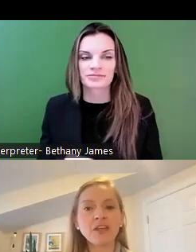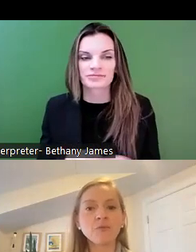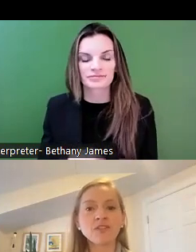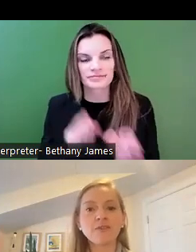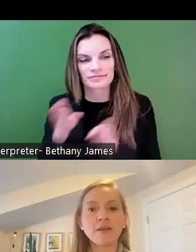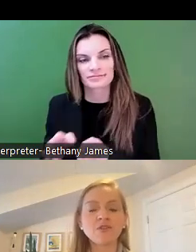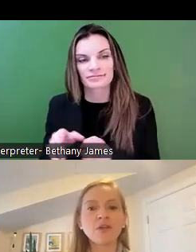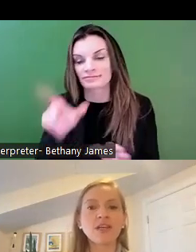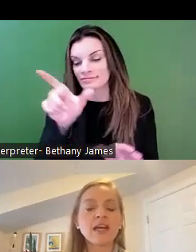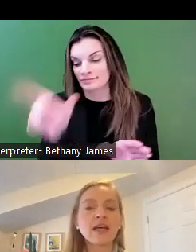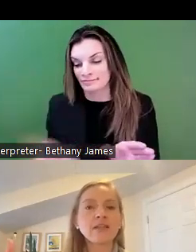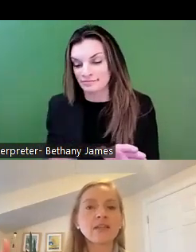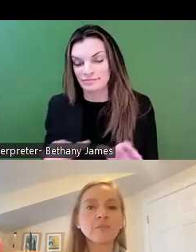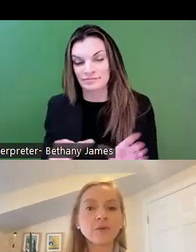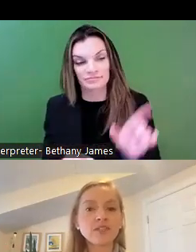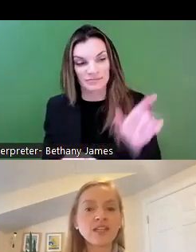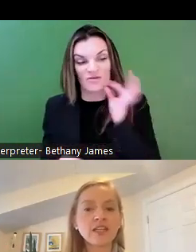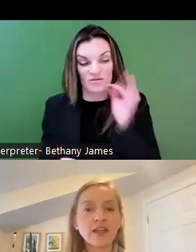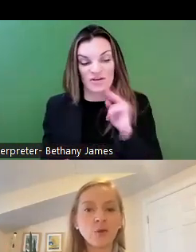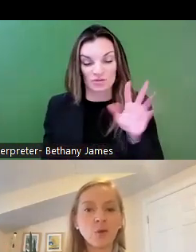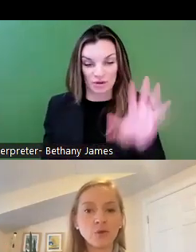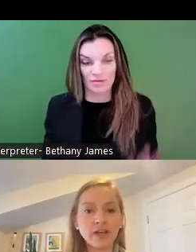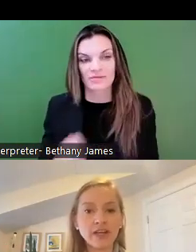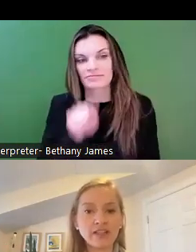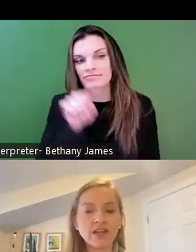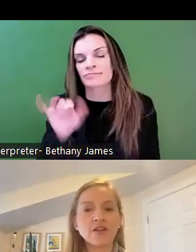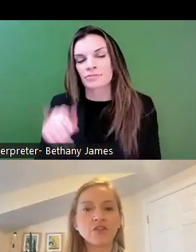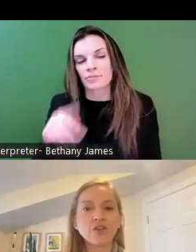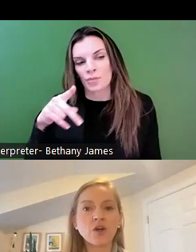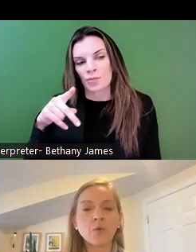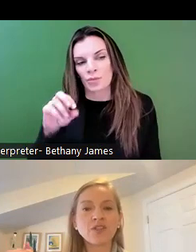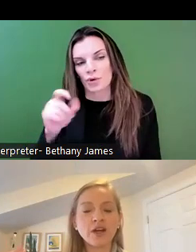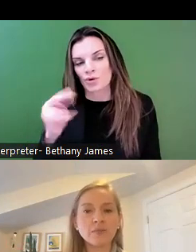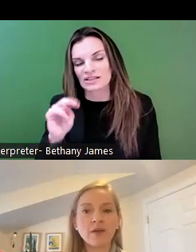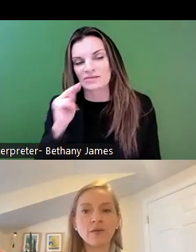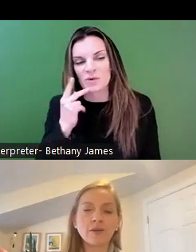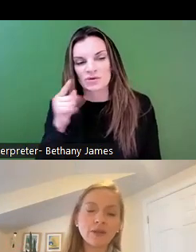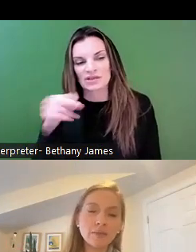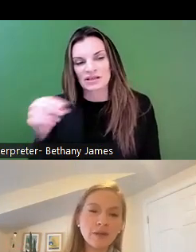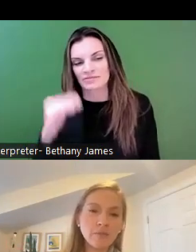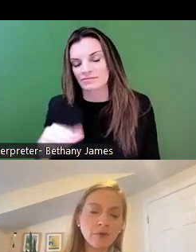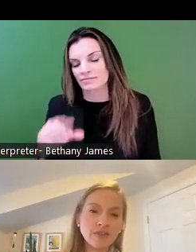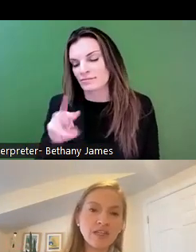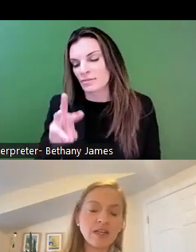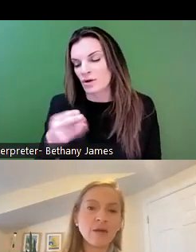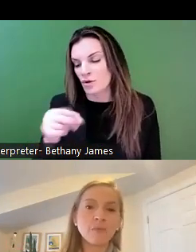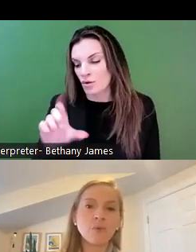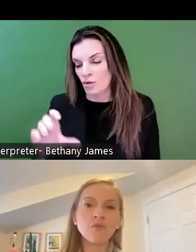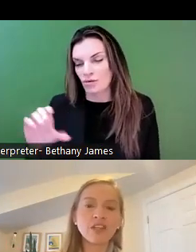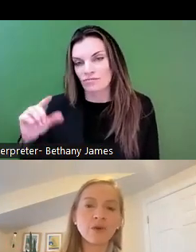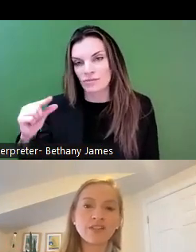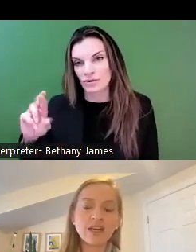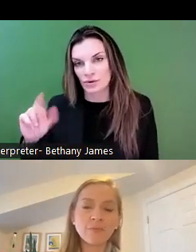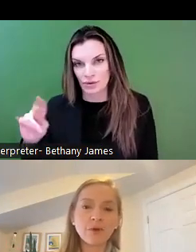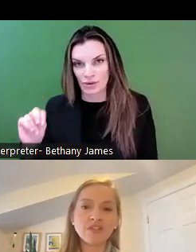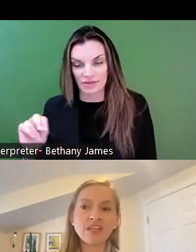our plate will divide between the protein and the whole grains. So we talked about a little bit about protein. We